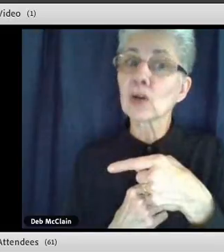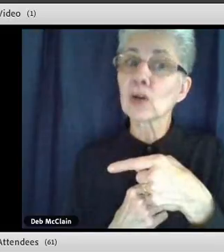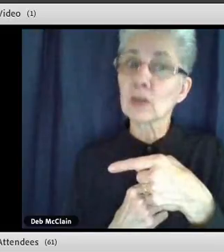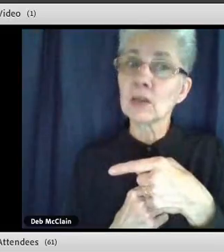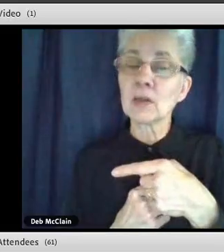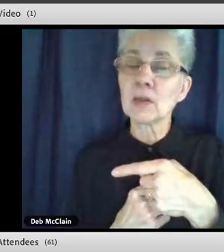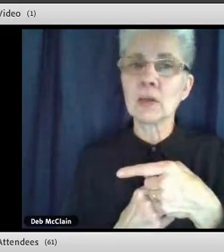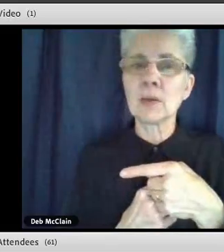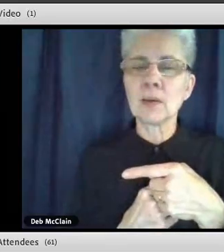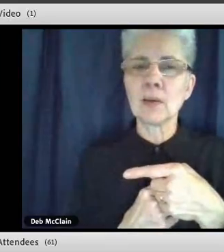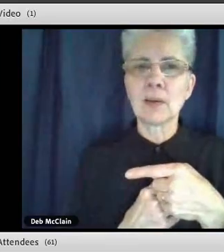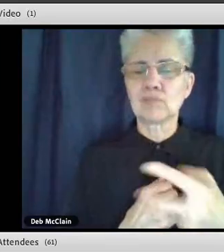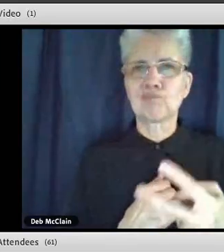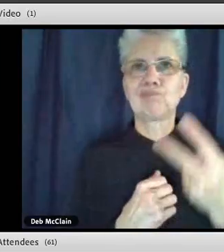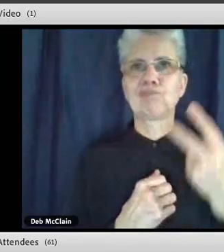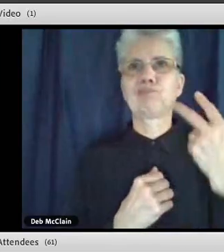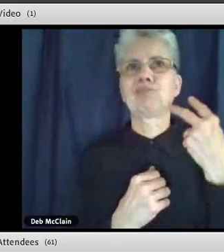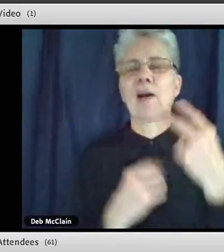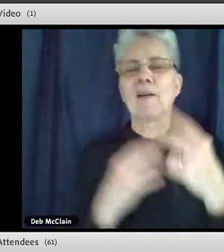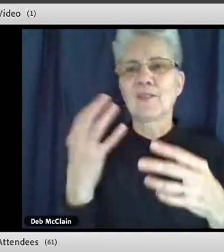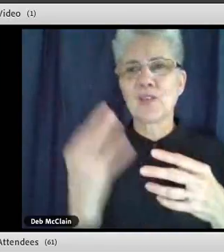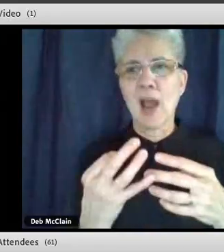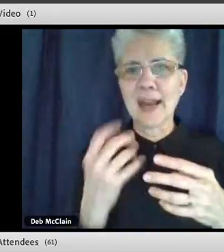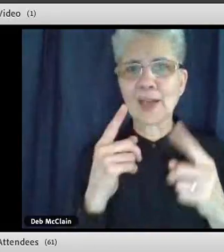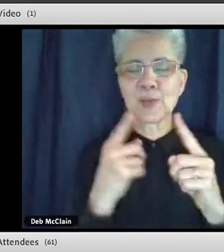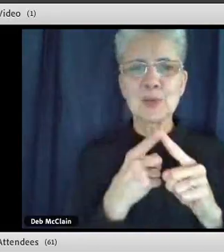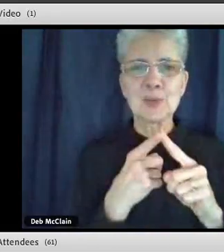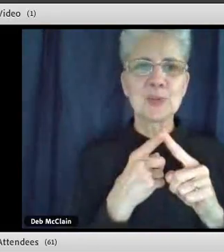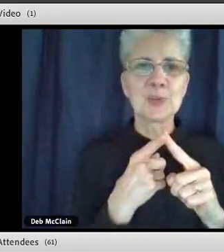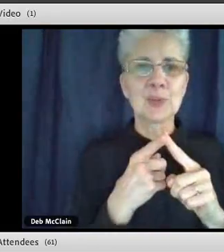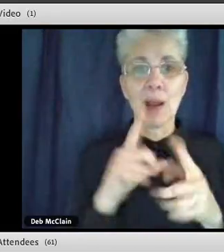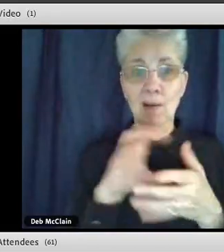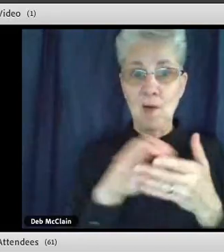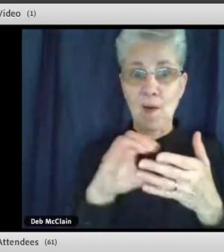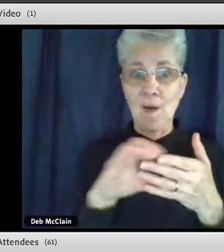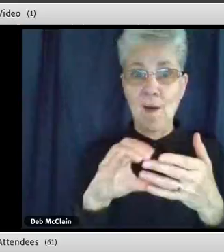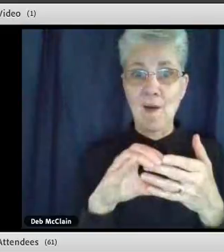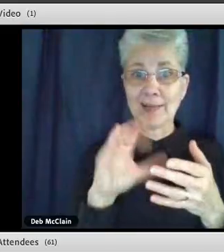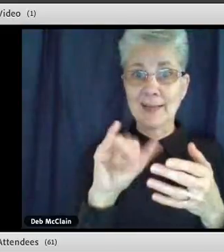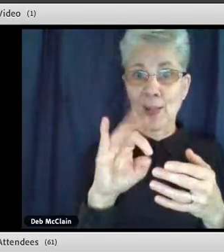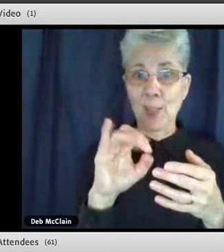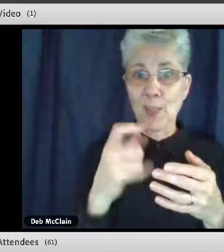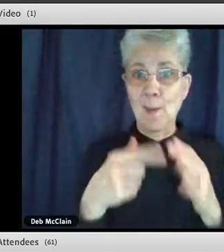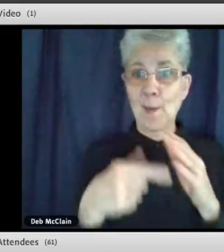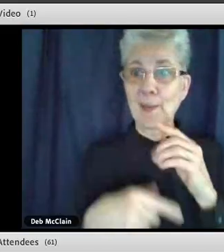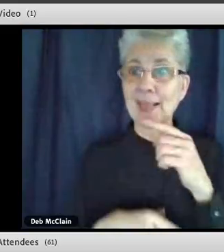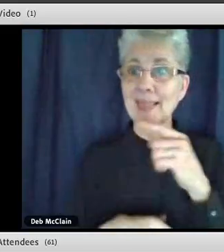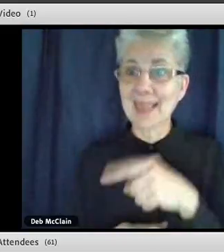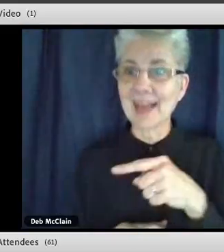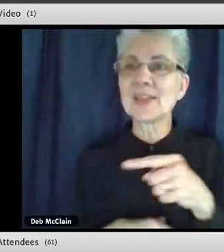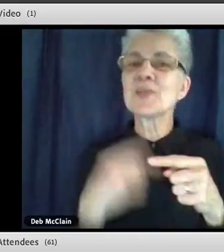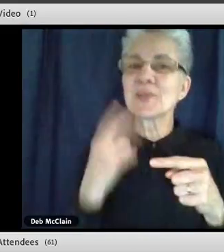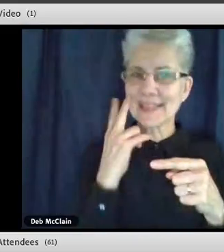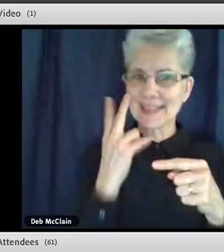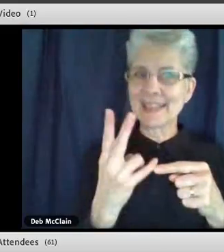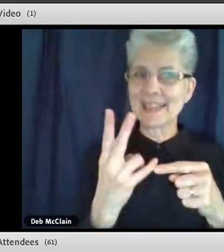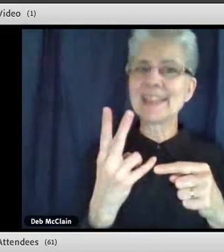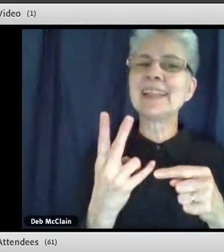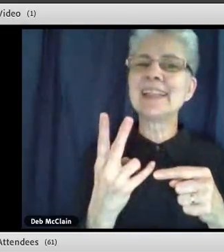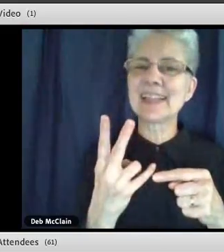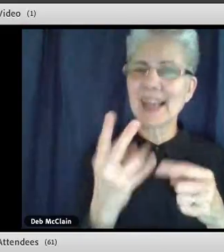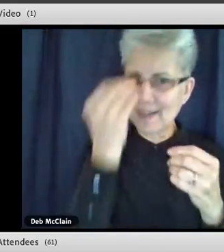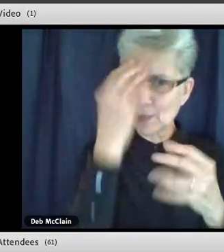throwback Friday to a card from a card catalog where you can see this information